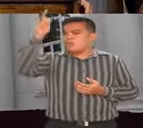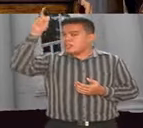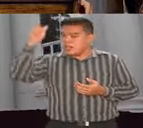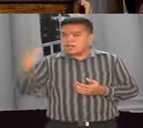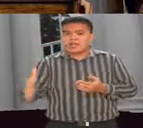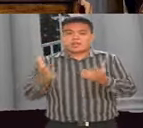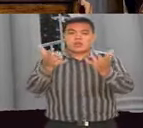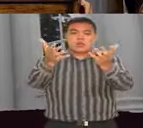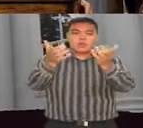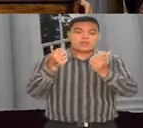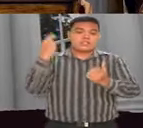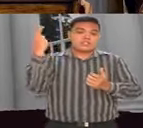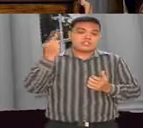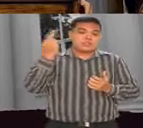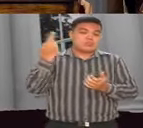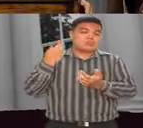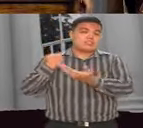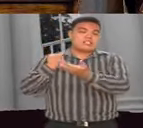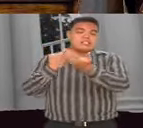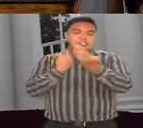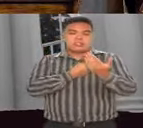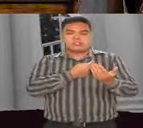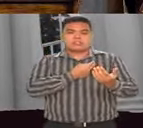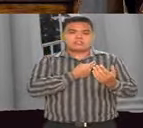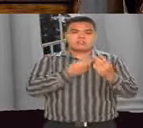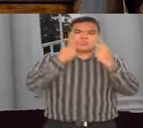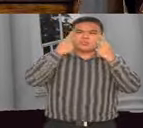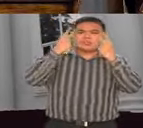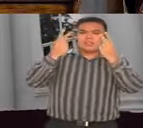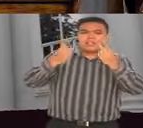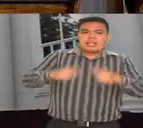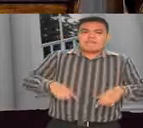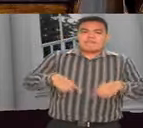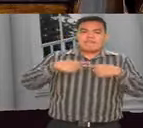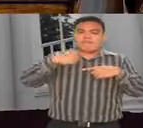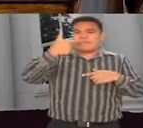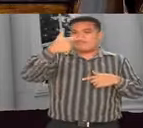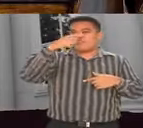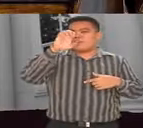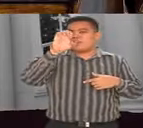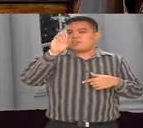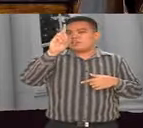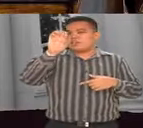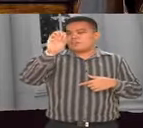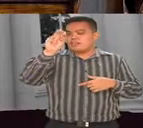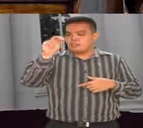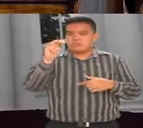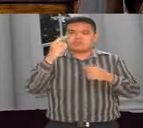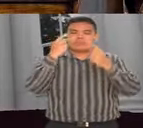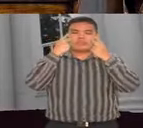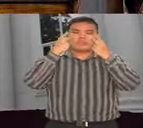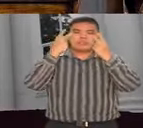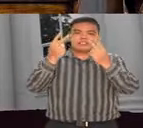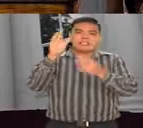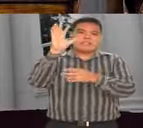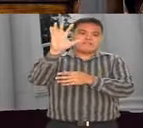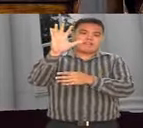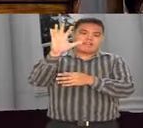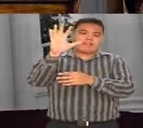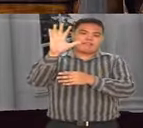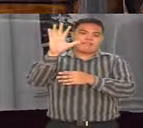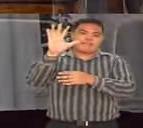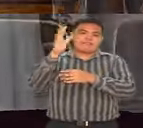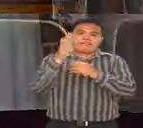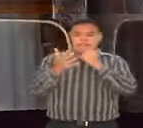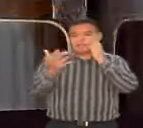God wants to use us. And looking at the life of Gideon, we will see here five things. I'm